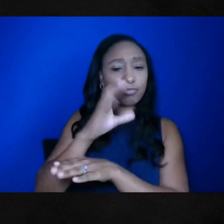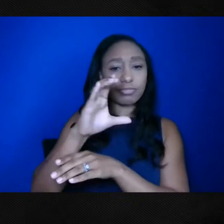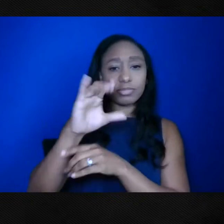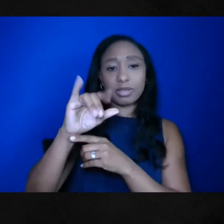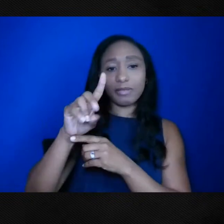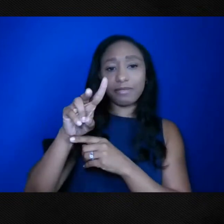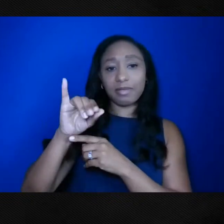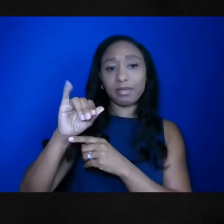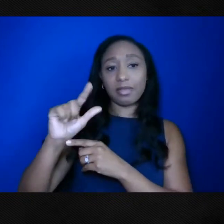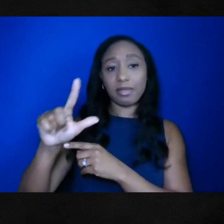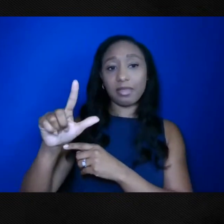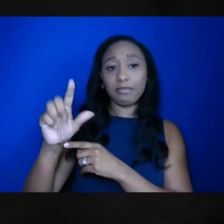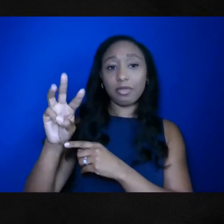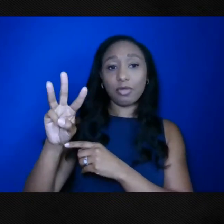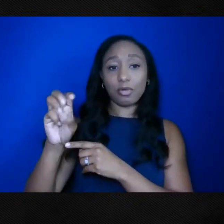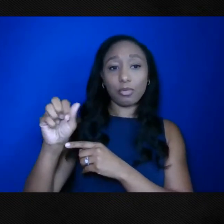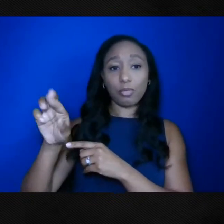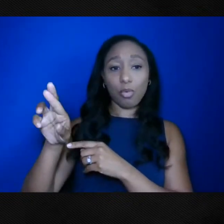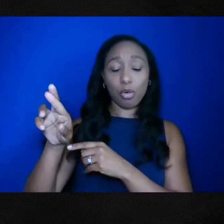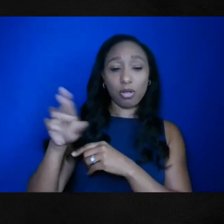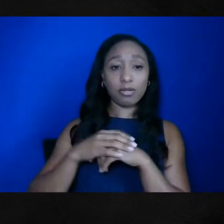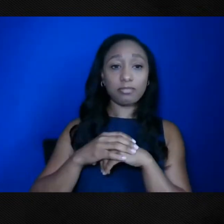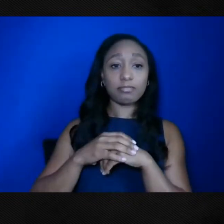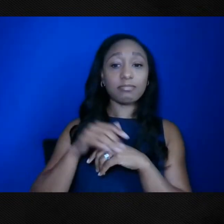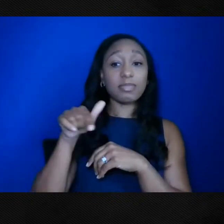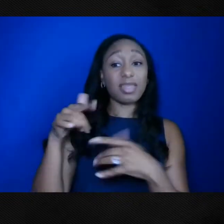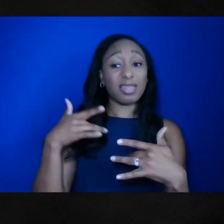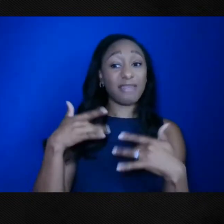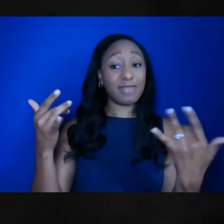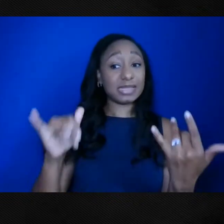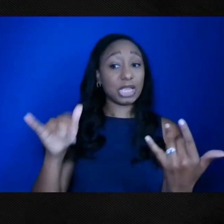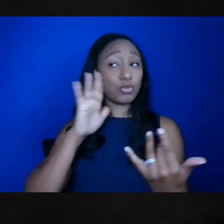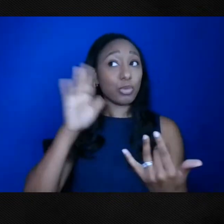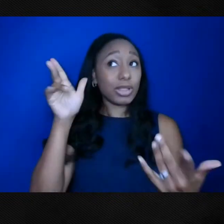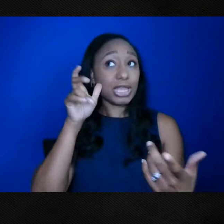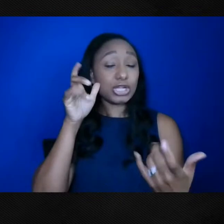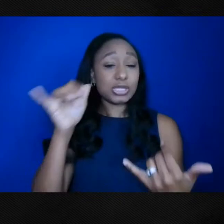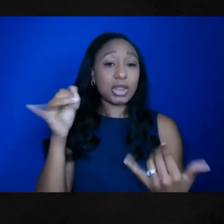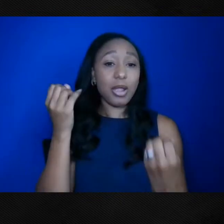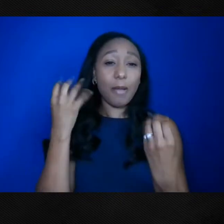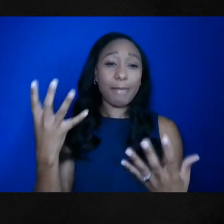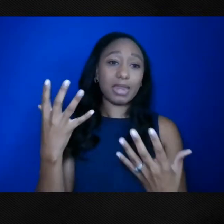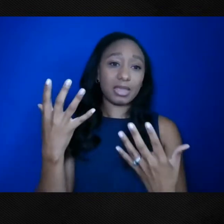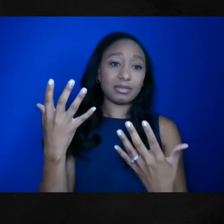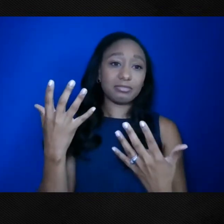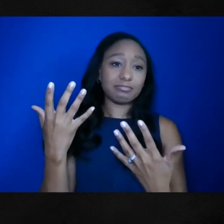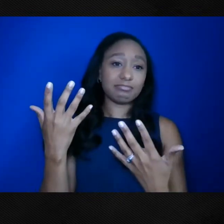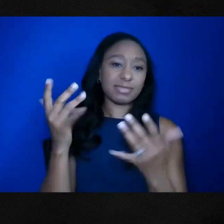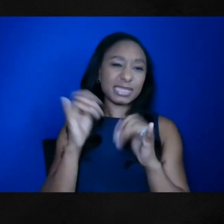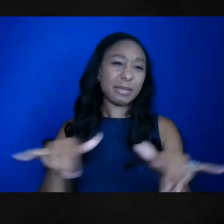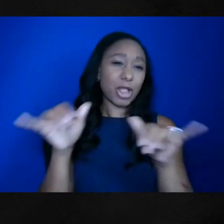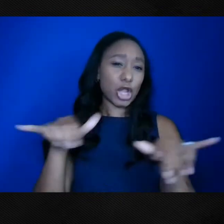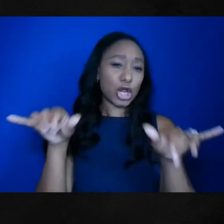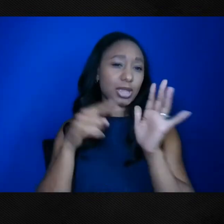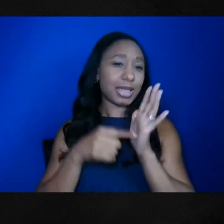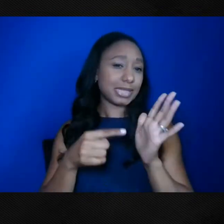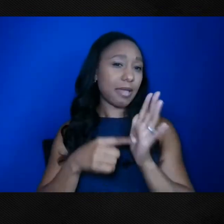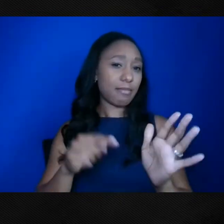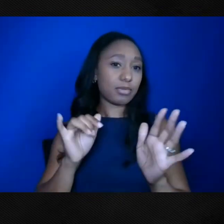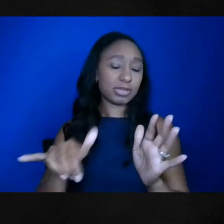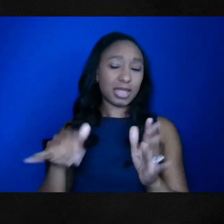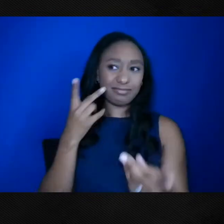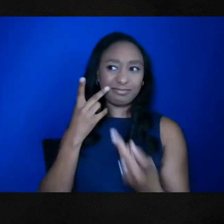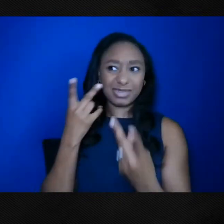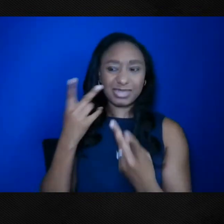hear about today happened beyond Maryland's borders, there were other similar examples in Maryland that underline the constant dangers